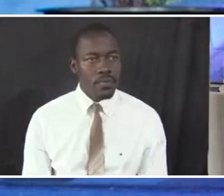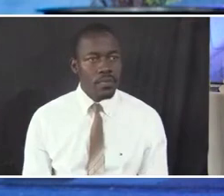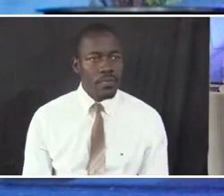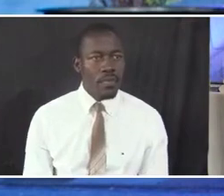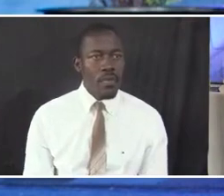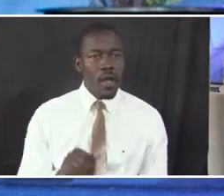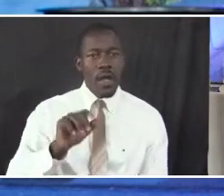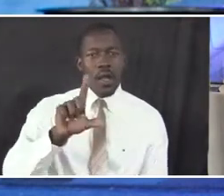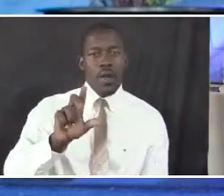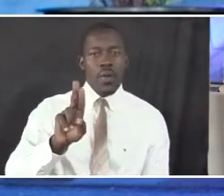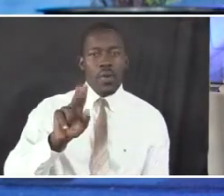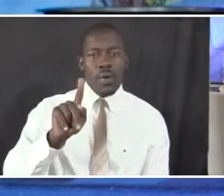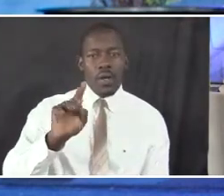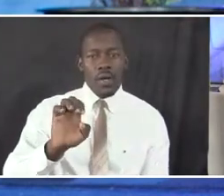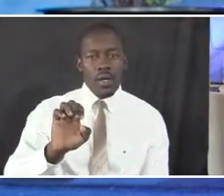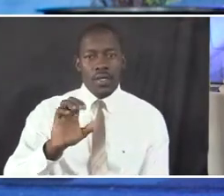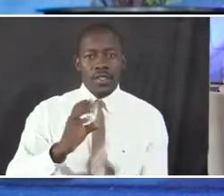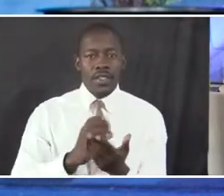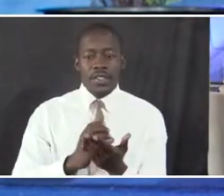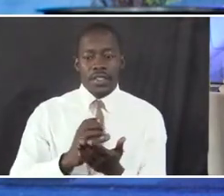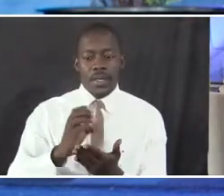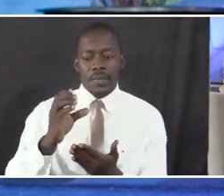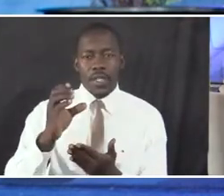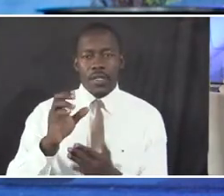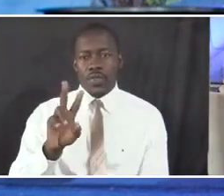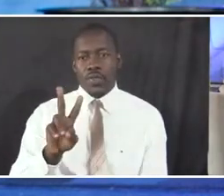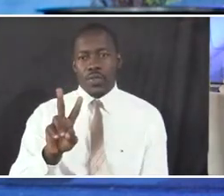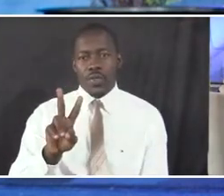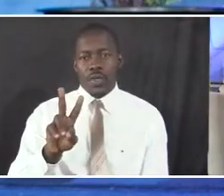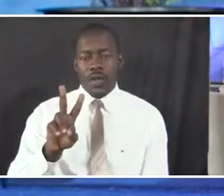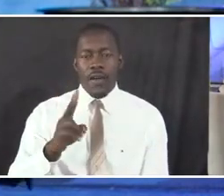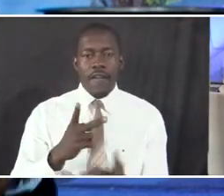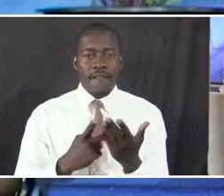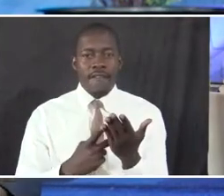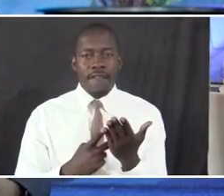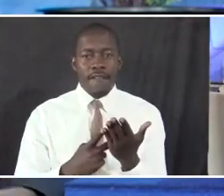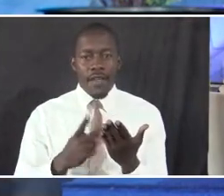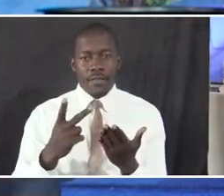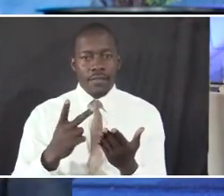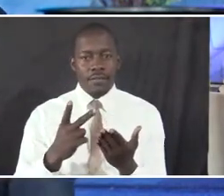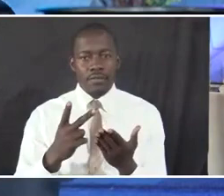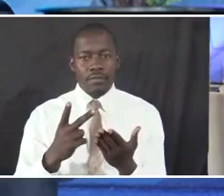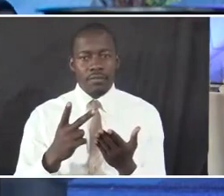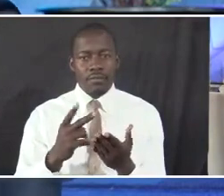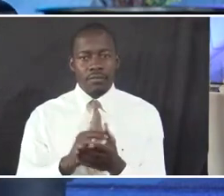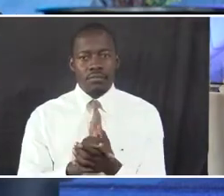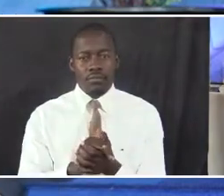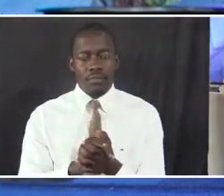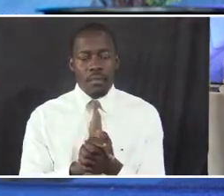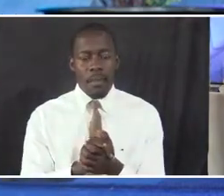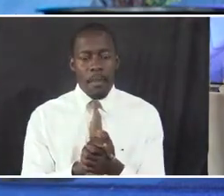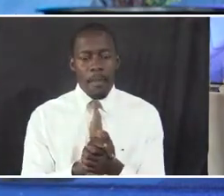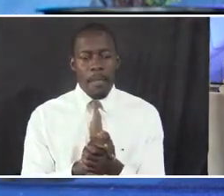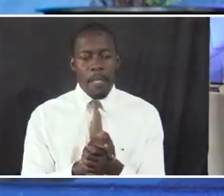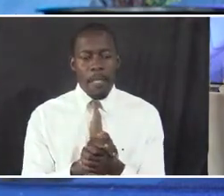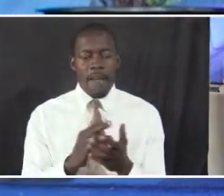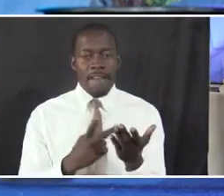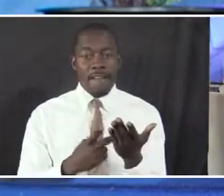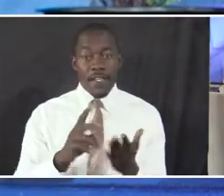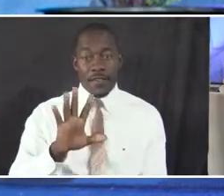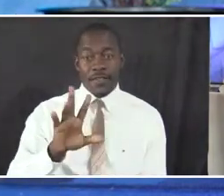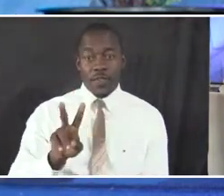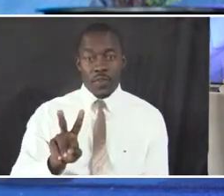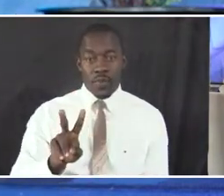book of Luke, and the chapter is chapter number 2, and I'm going to read for you the verse